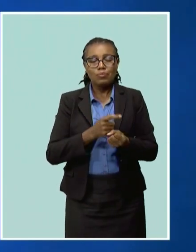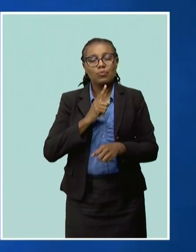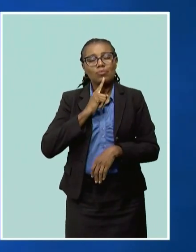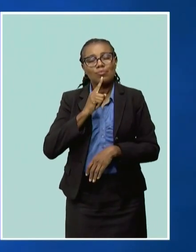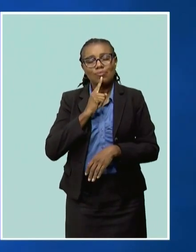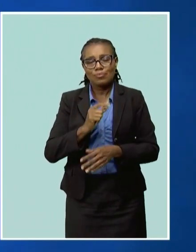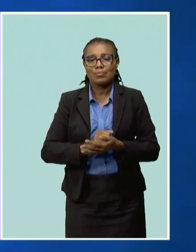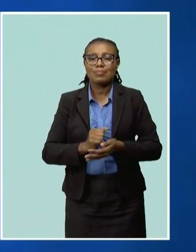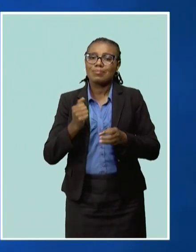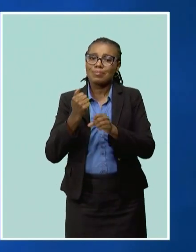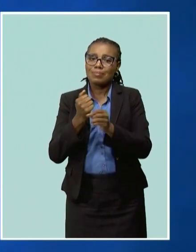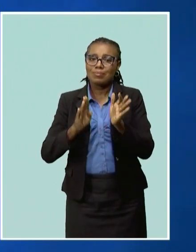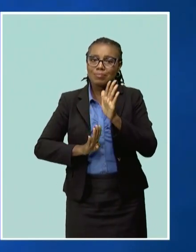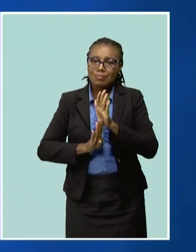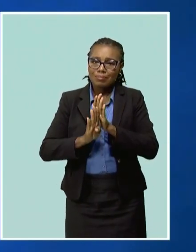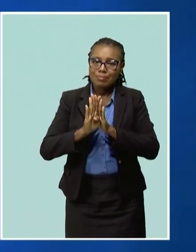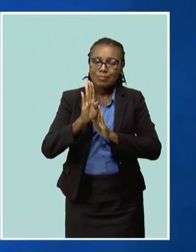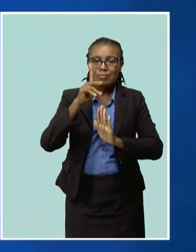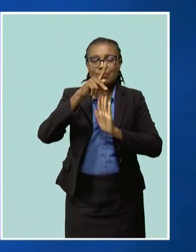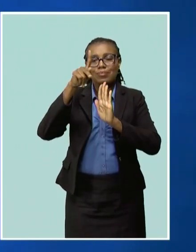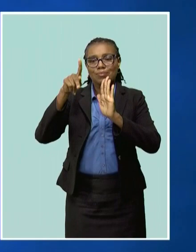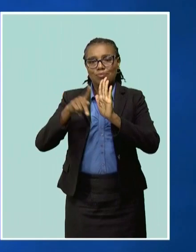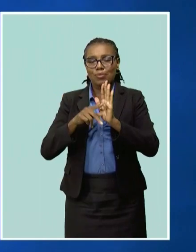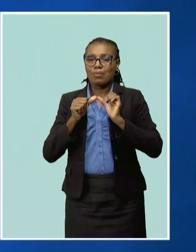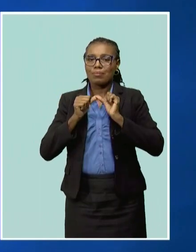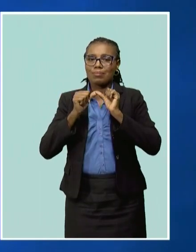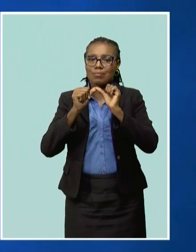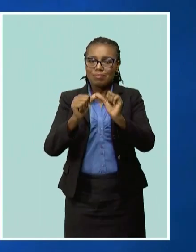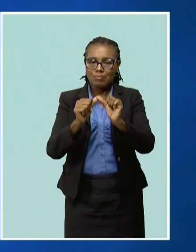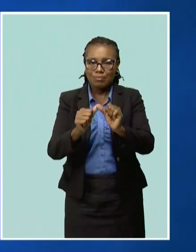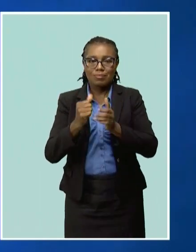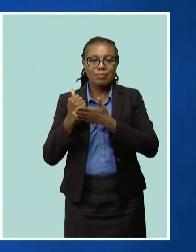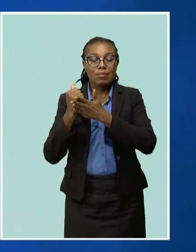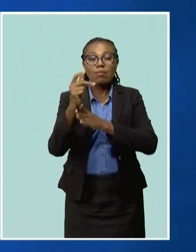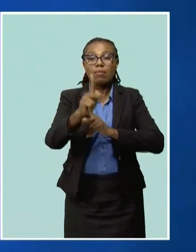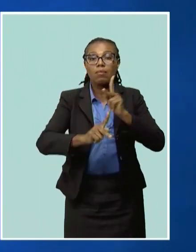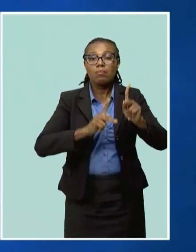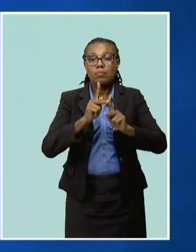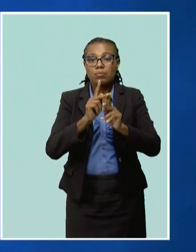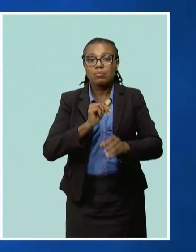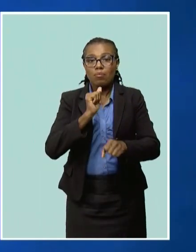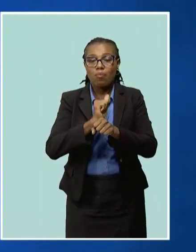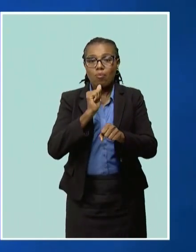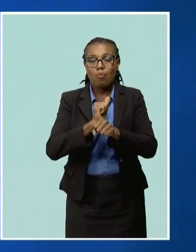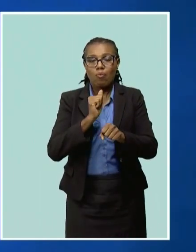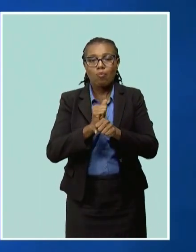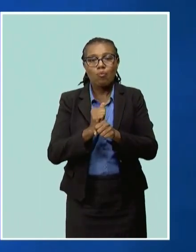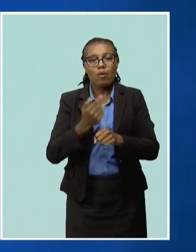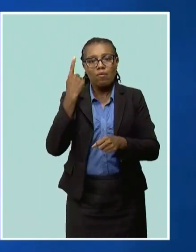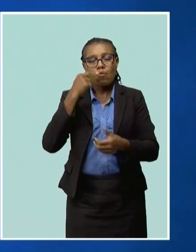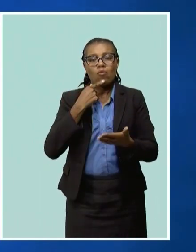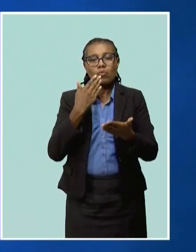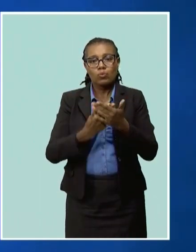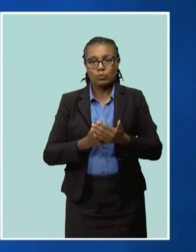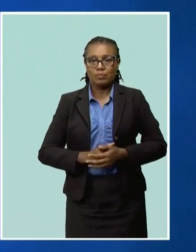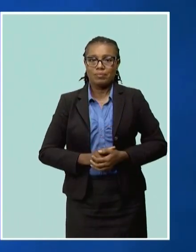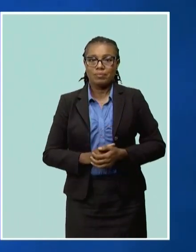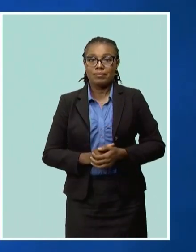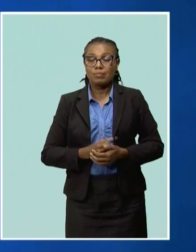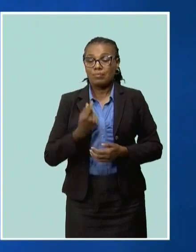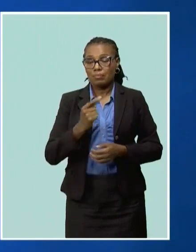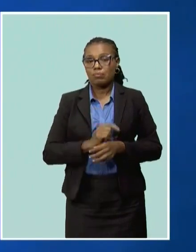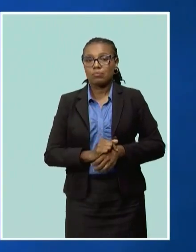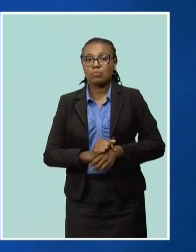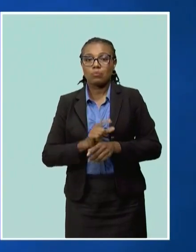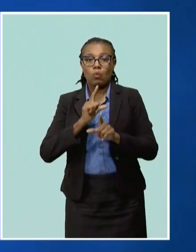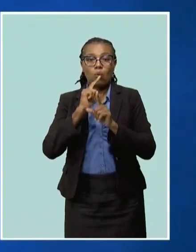ongoing potential of the program to impact our workplace for good. A memorandum of understanding was signed by local